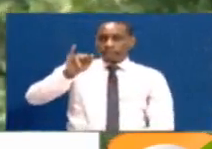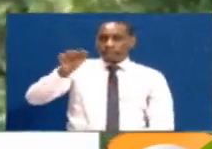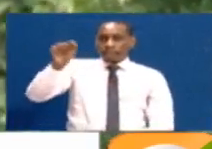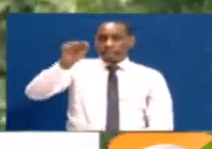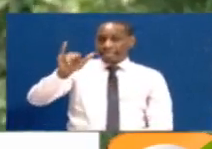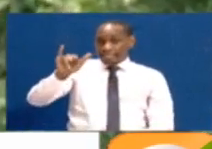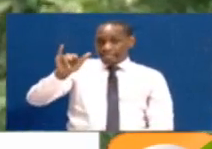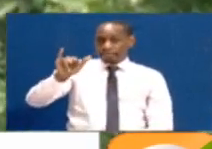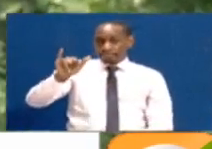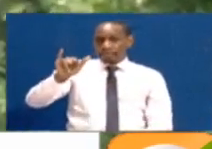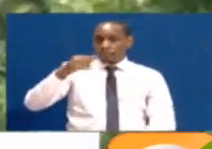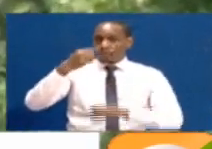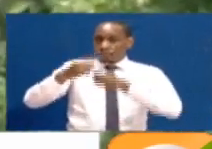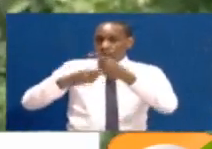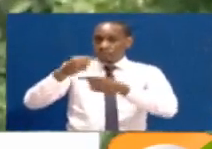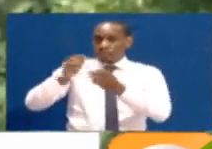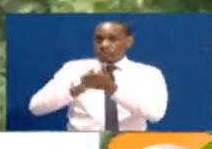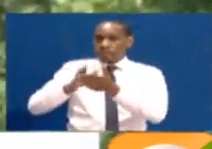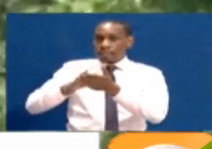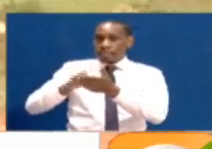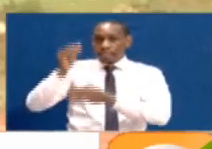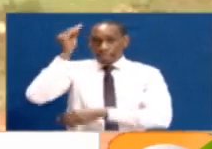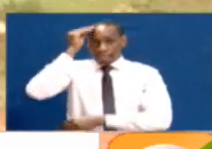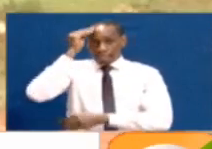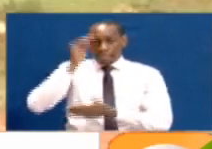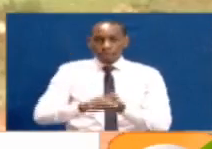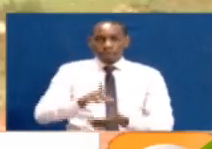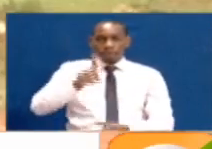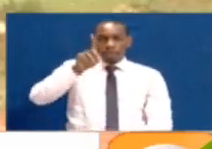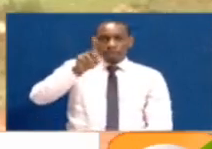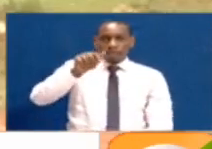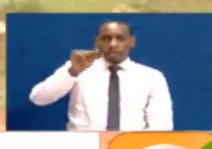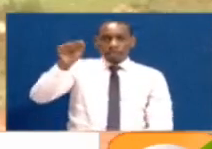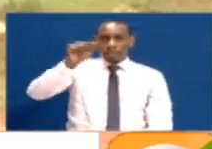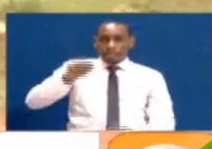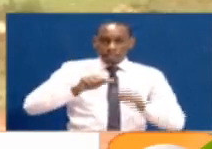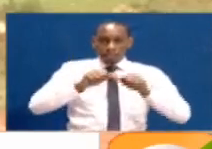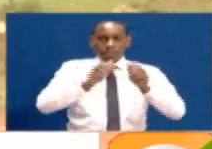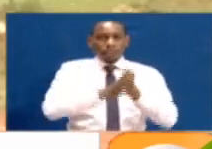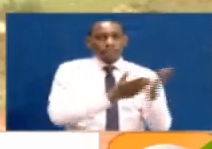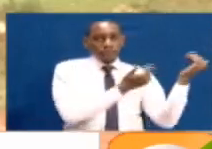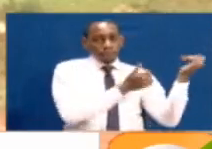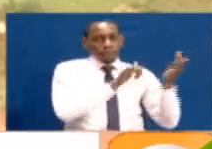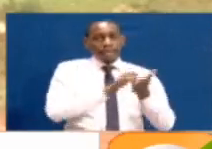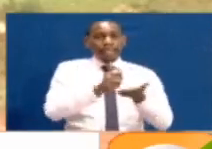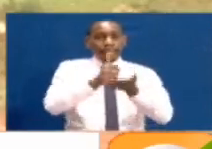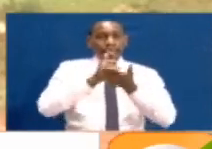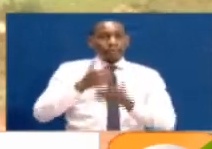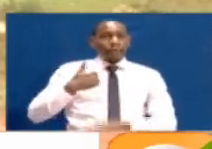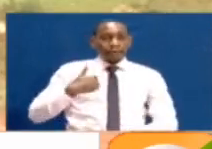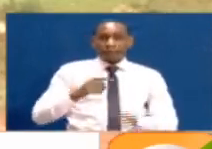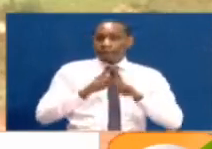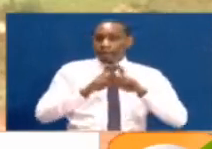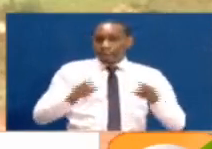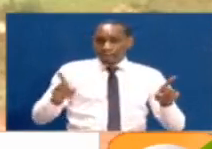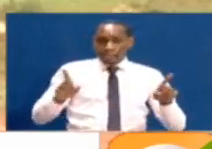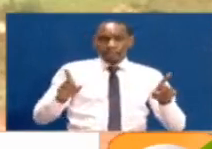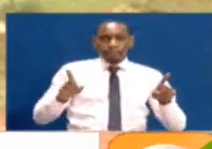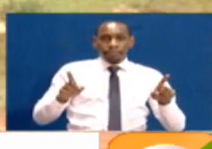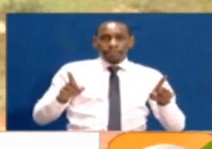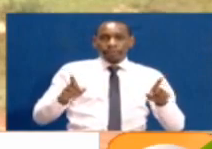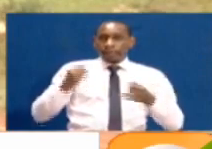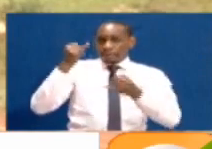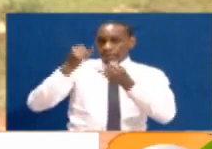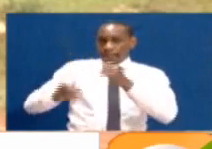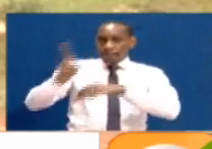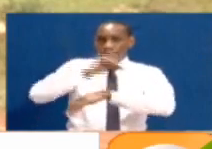proceed with her studies. Daisy remains hopeful that someone will come to her aid. But even as the deadline